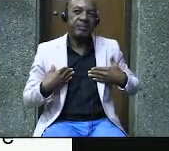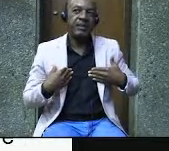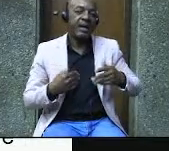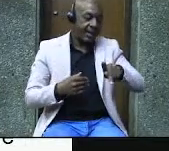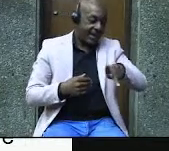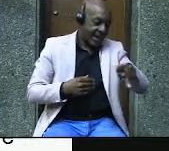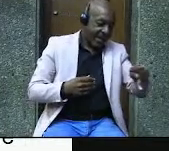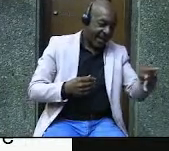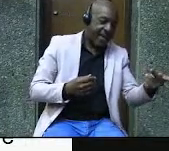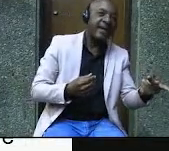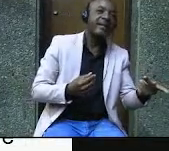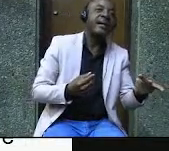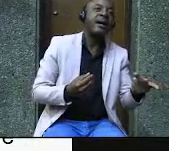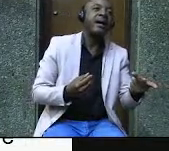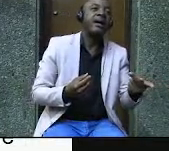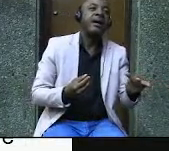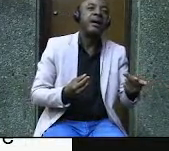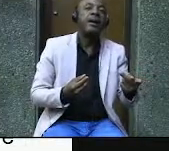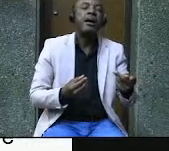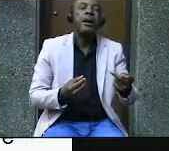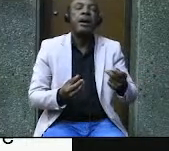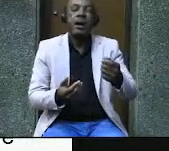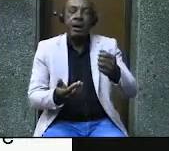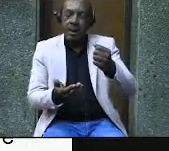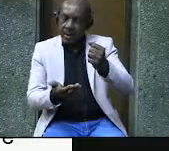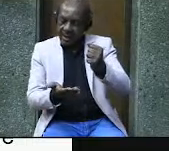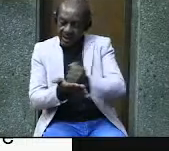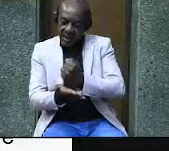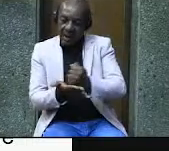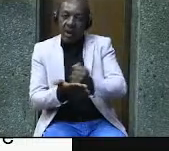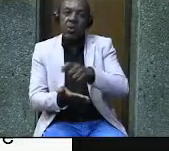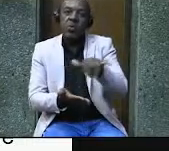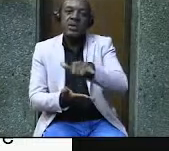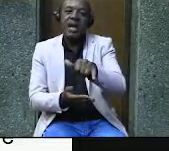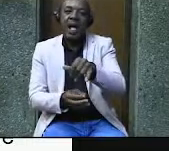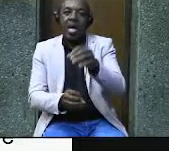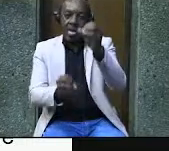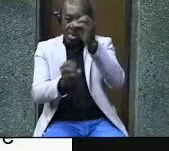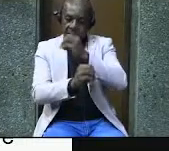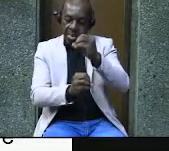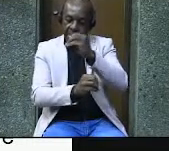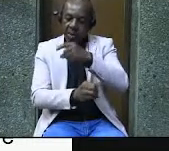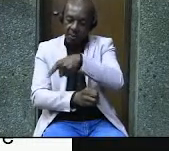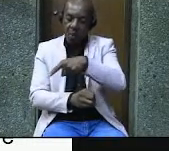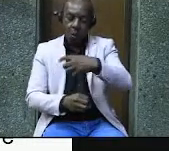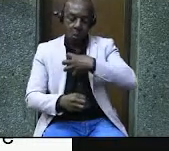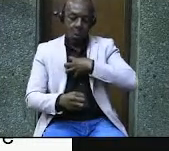other unregistered rights that are not necessarily ownership.